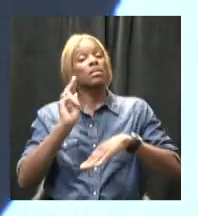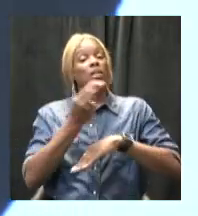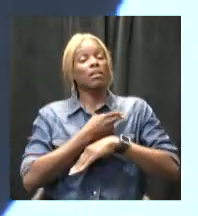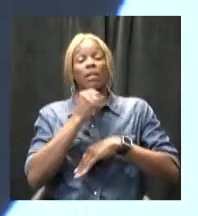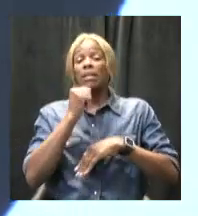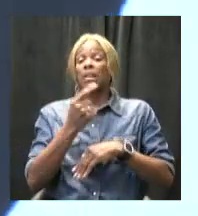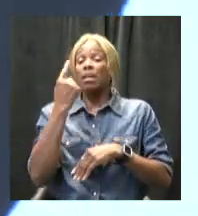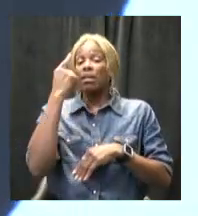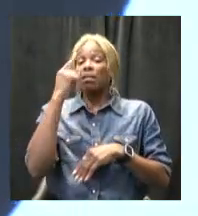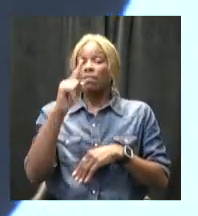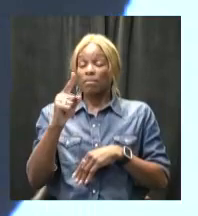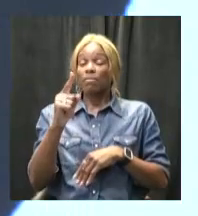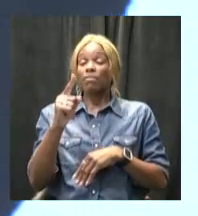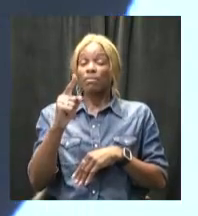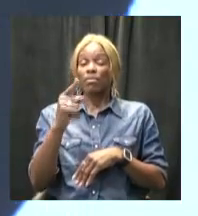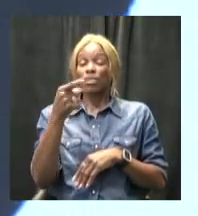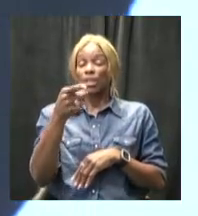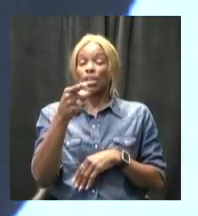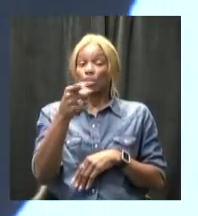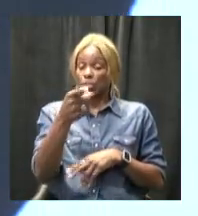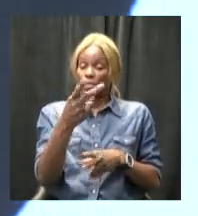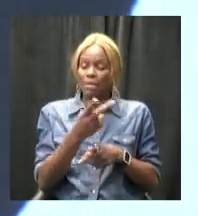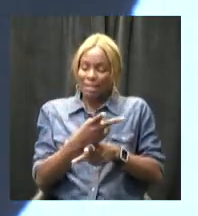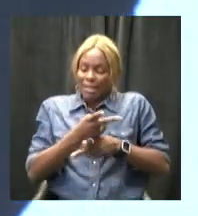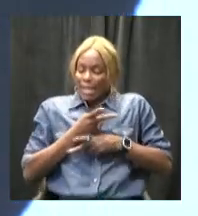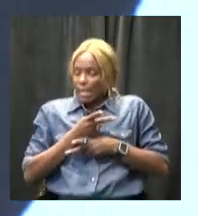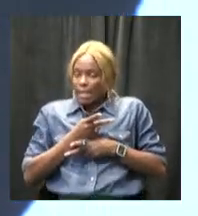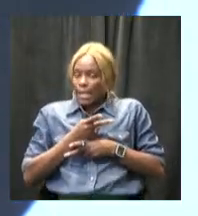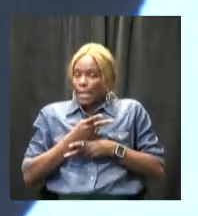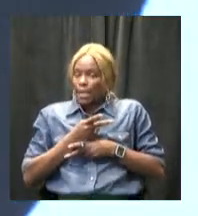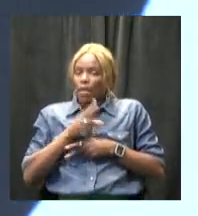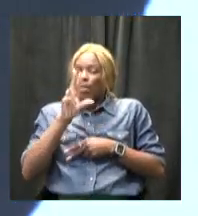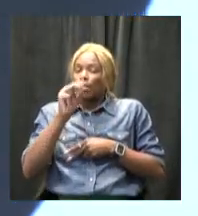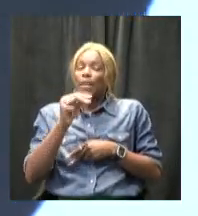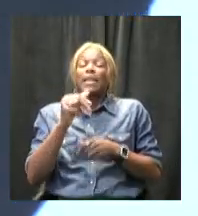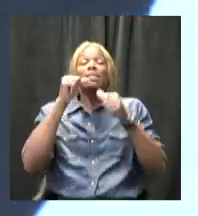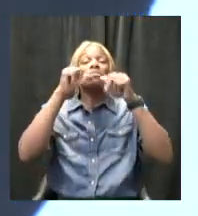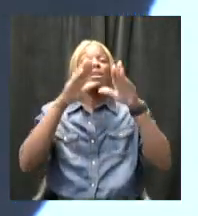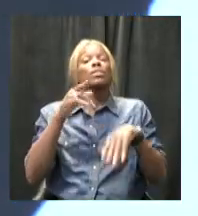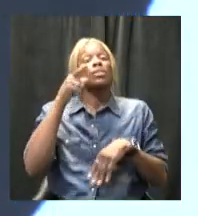just for it to stay in your hands, but sometimes God blesses you to